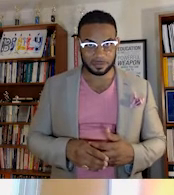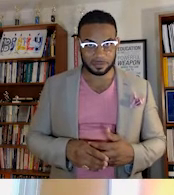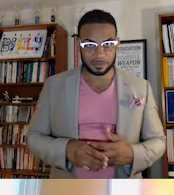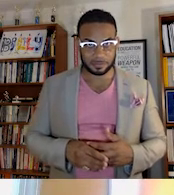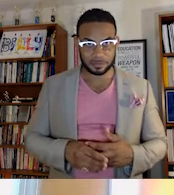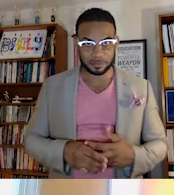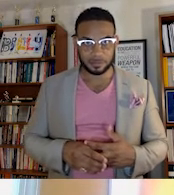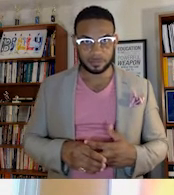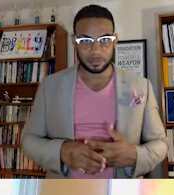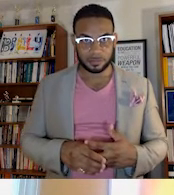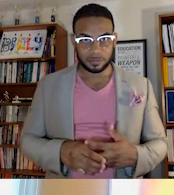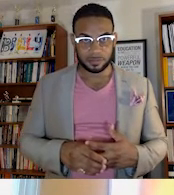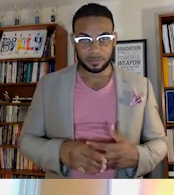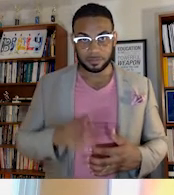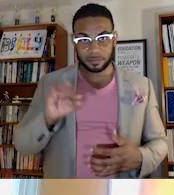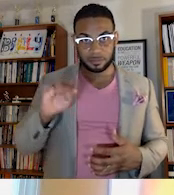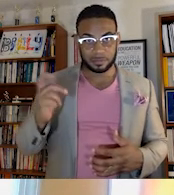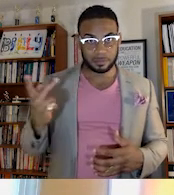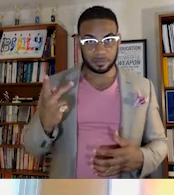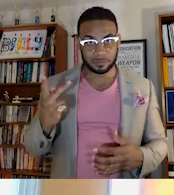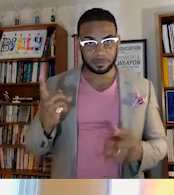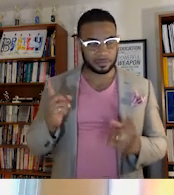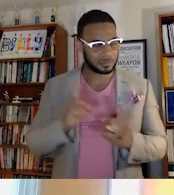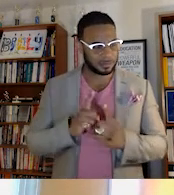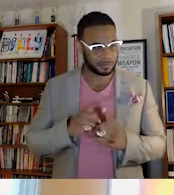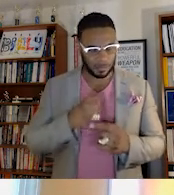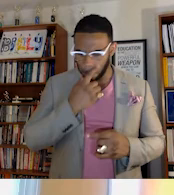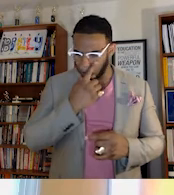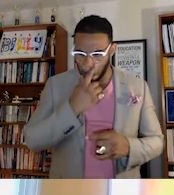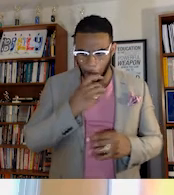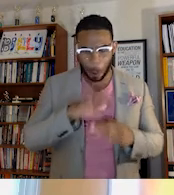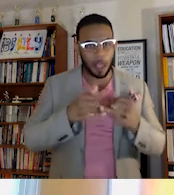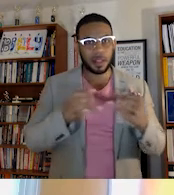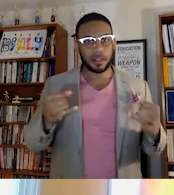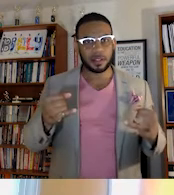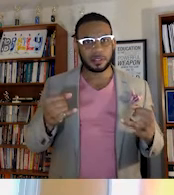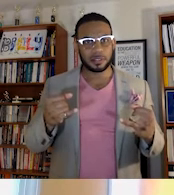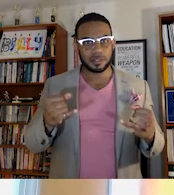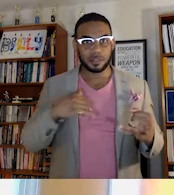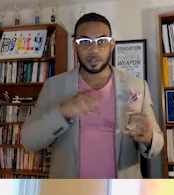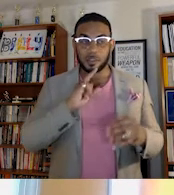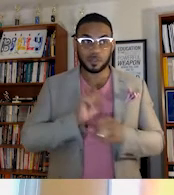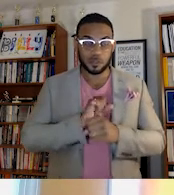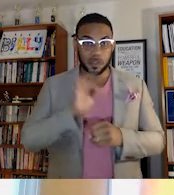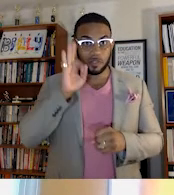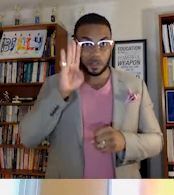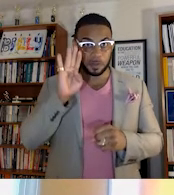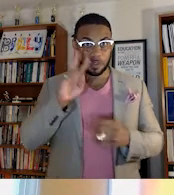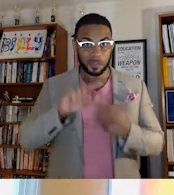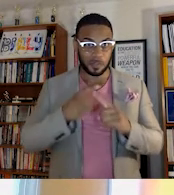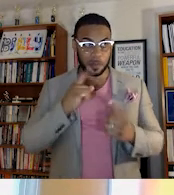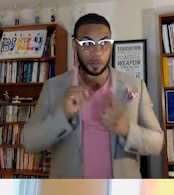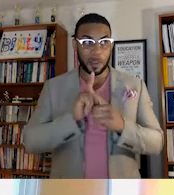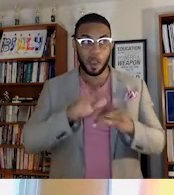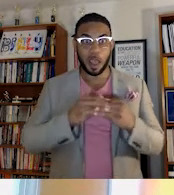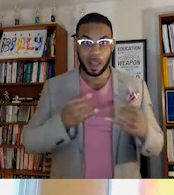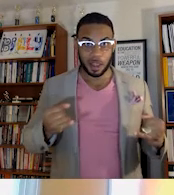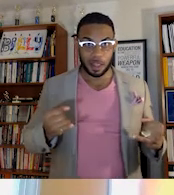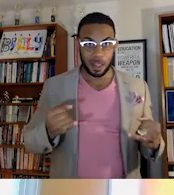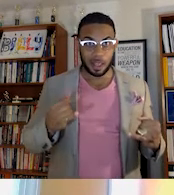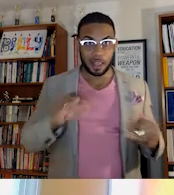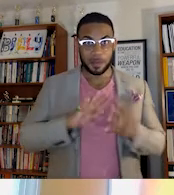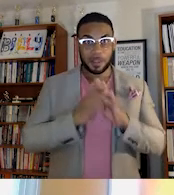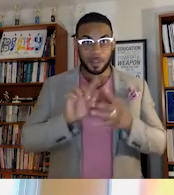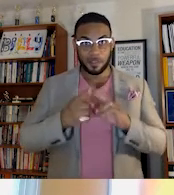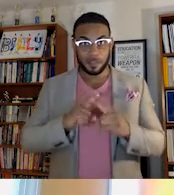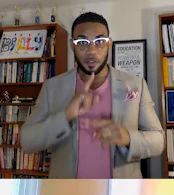Right. And Mike and I met online. We are true Facebook friends. Like we met online and